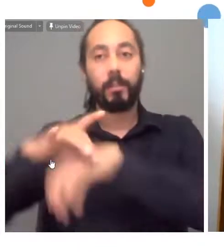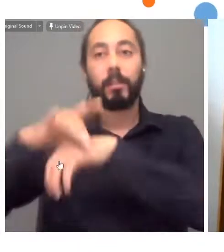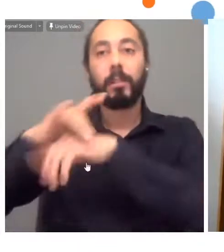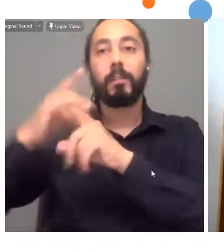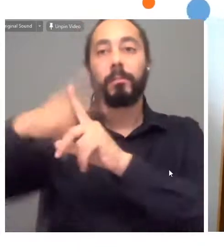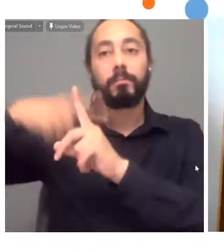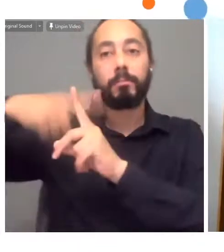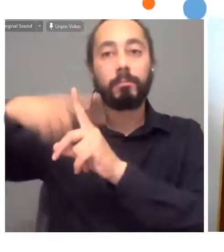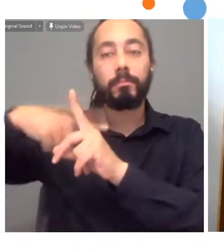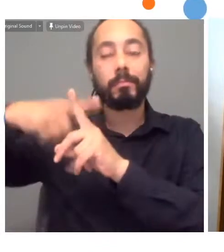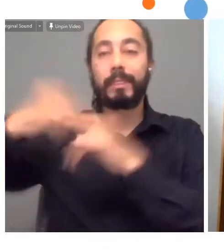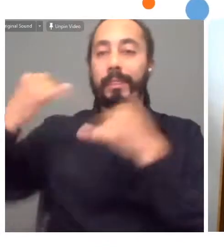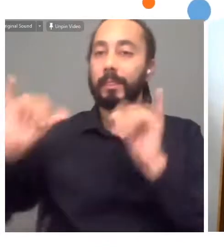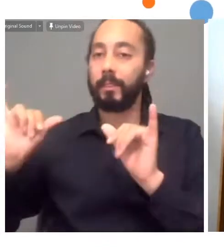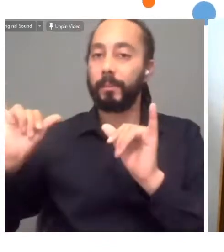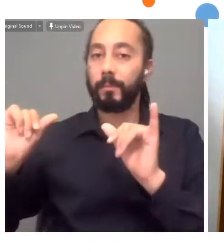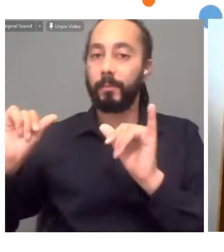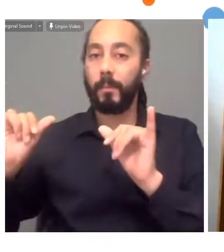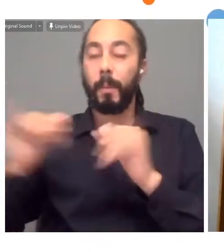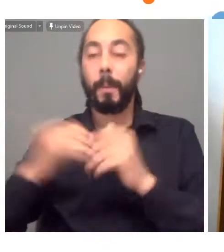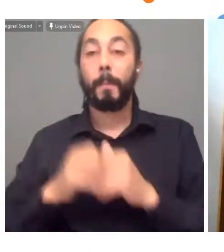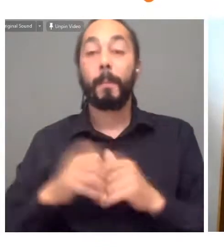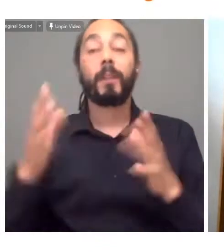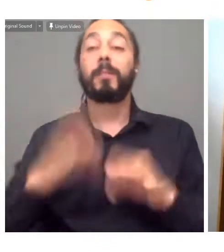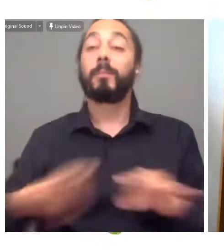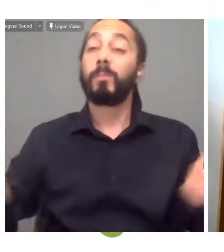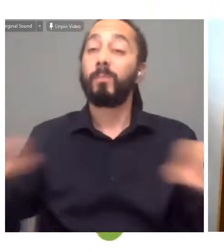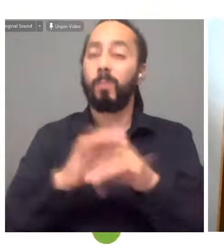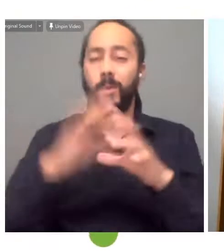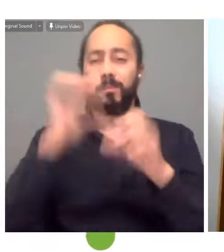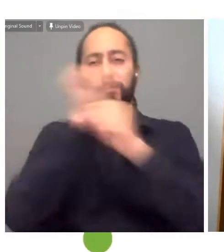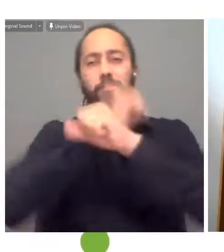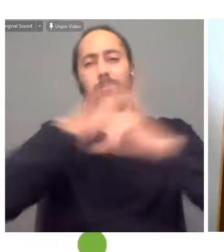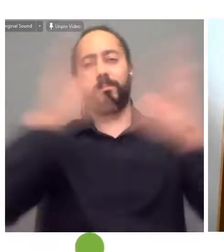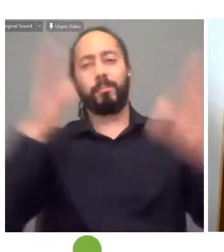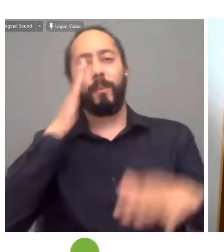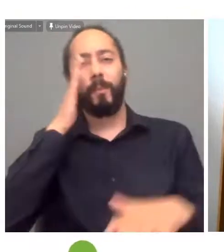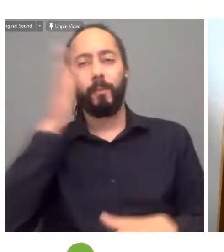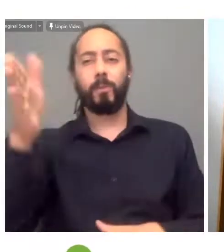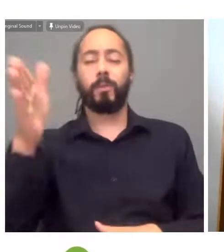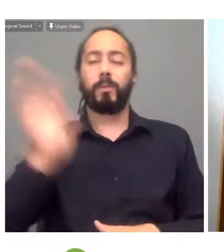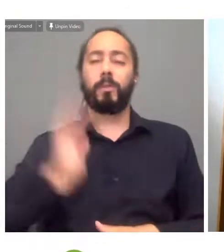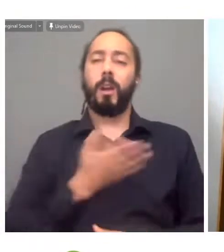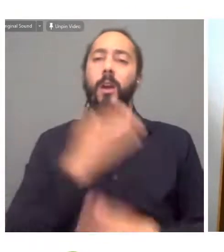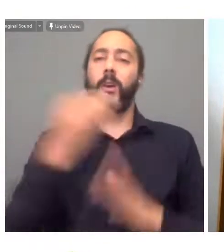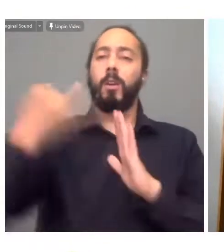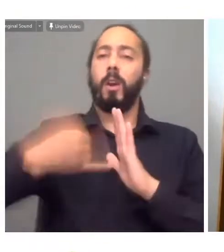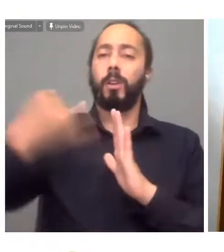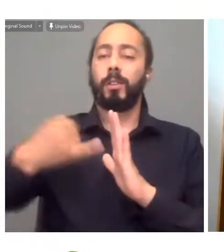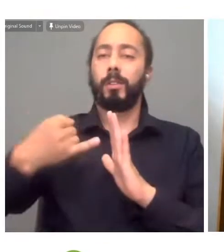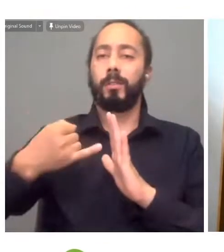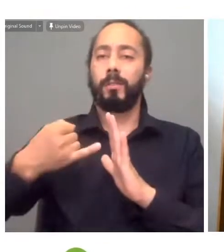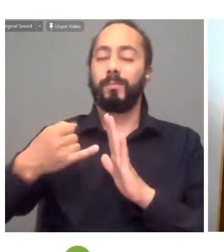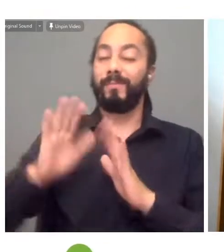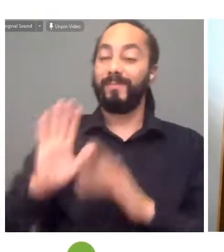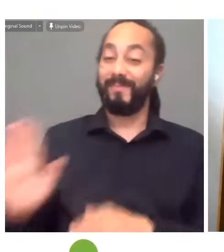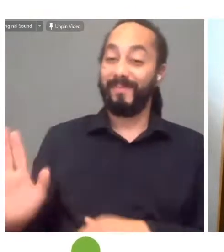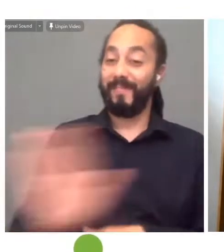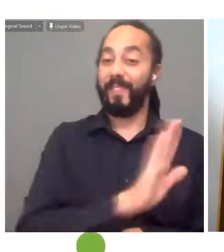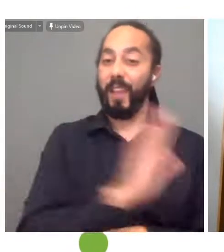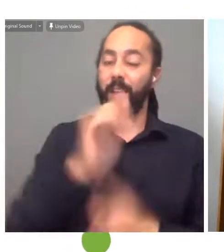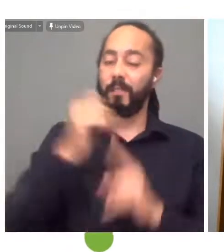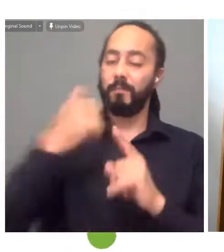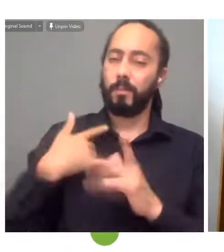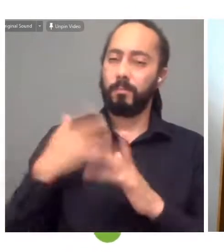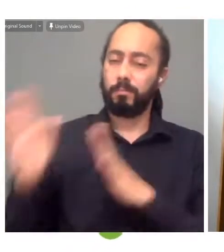reimagining our future than artists, the visionaries of our society. Dans mes échanges avec votre secteur,